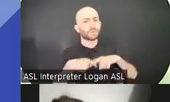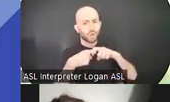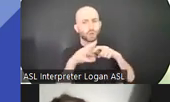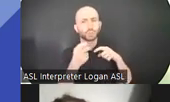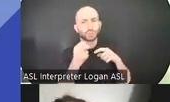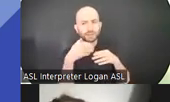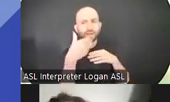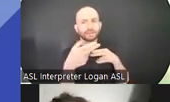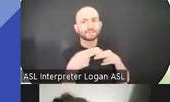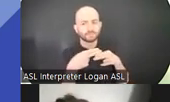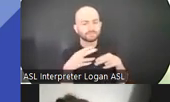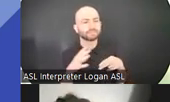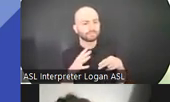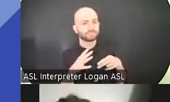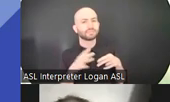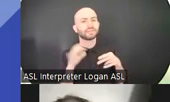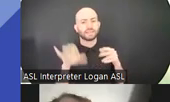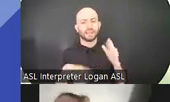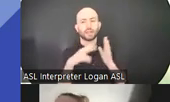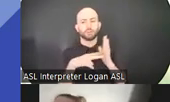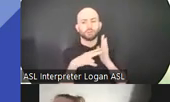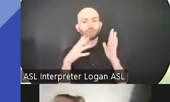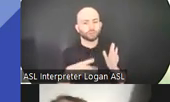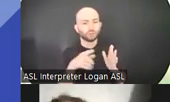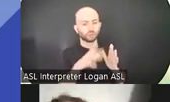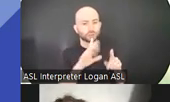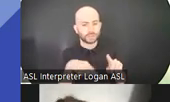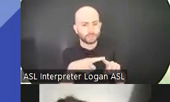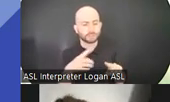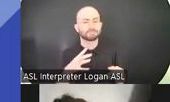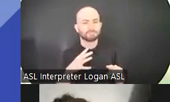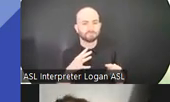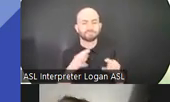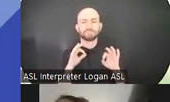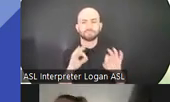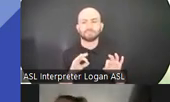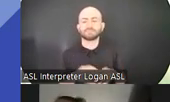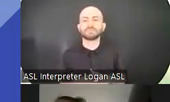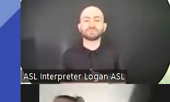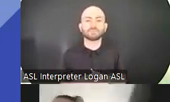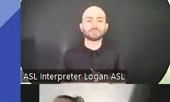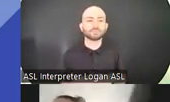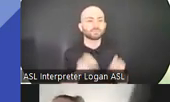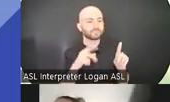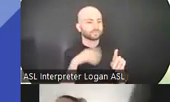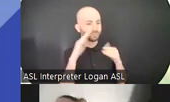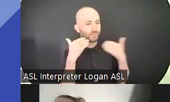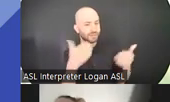That is the reader that she's talking about. All right. I'm going to mute myself.